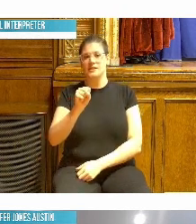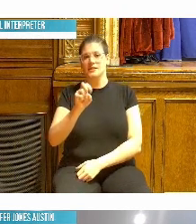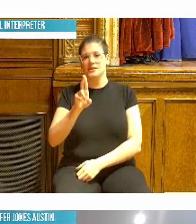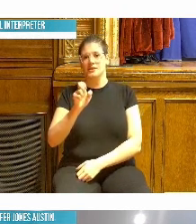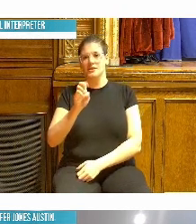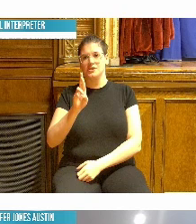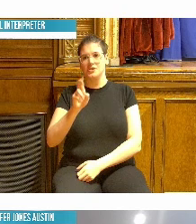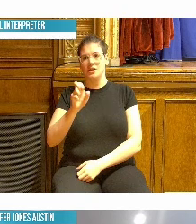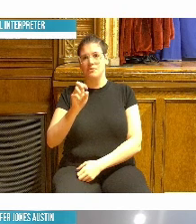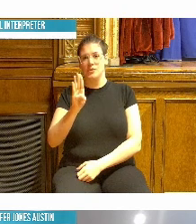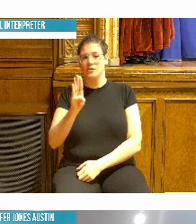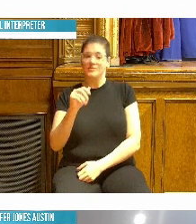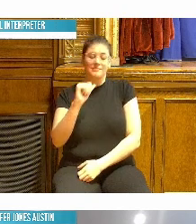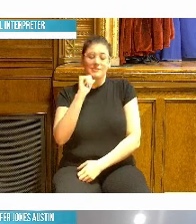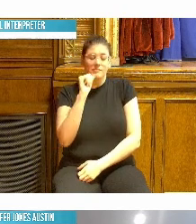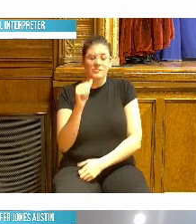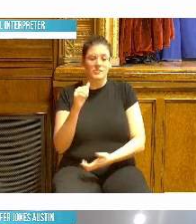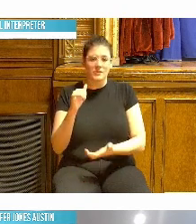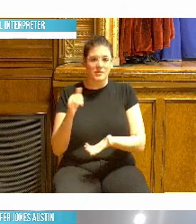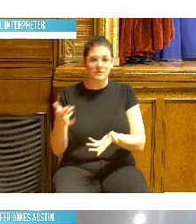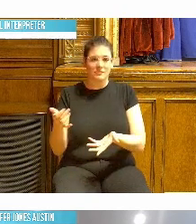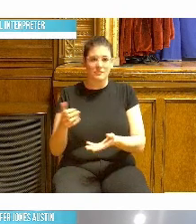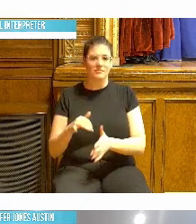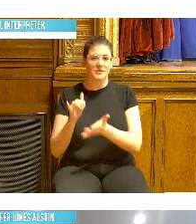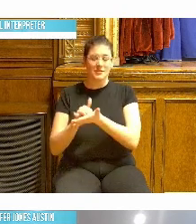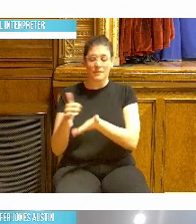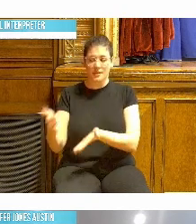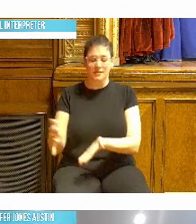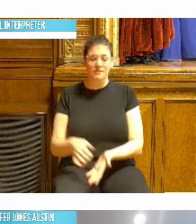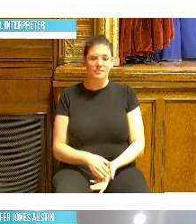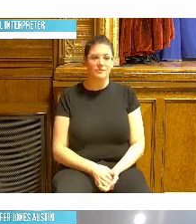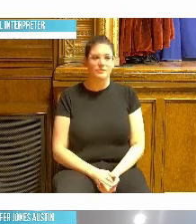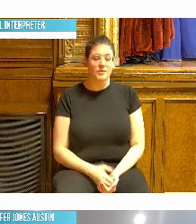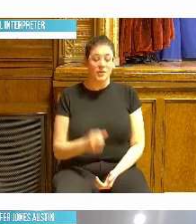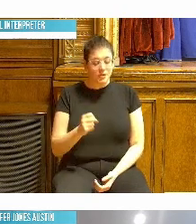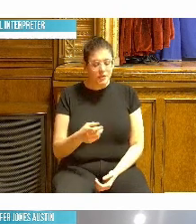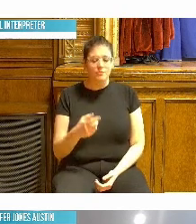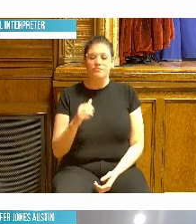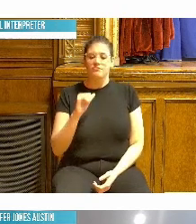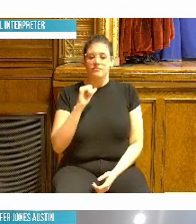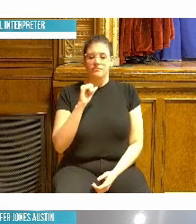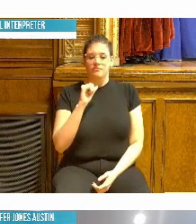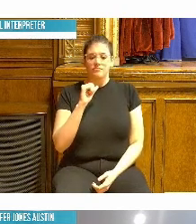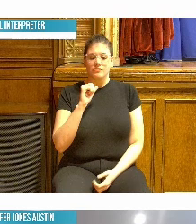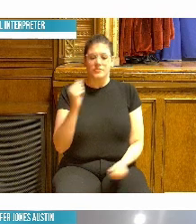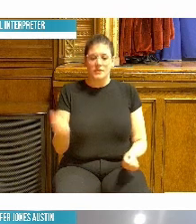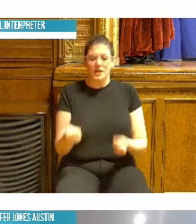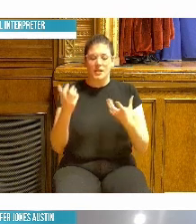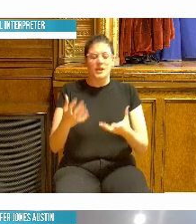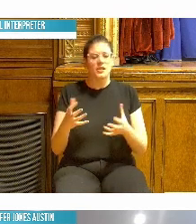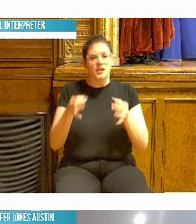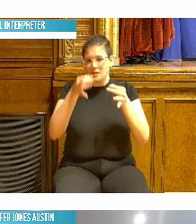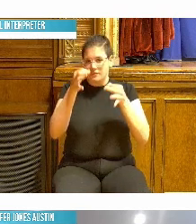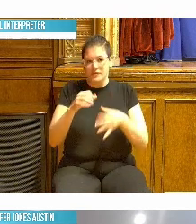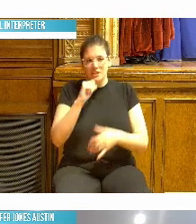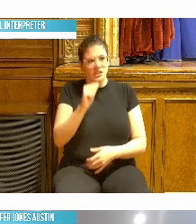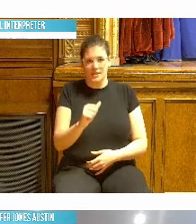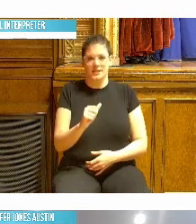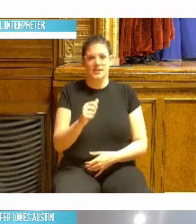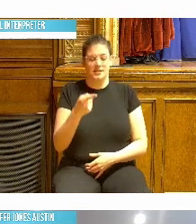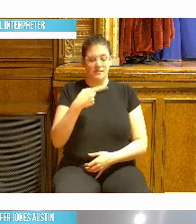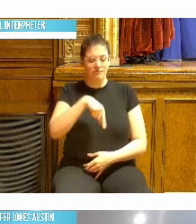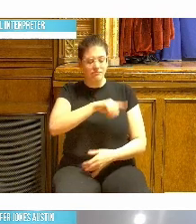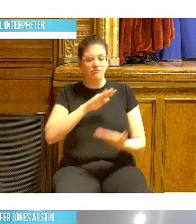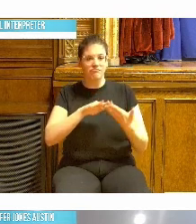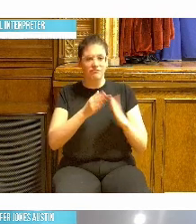So with that said, you know, there's a lot of injustice that especially the Black community has experienced, and by